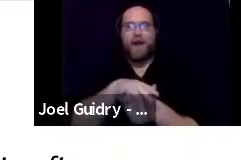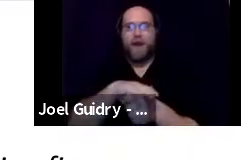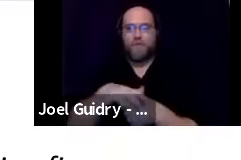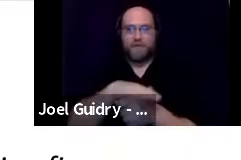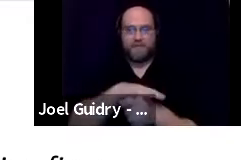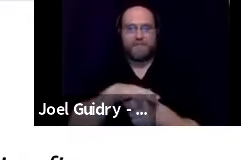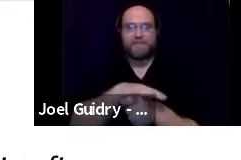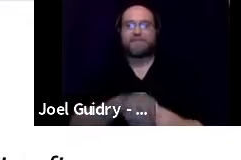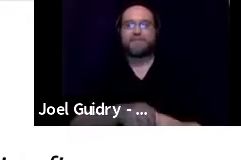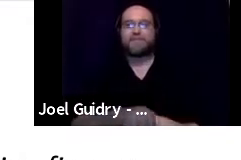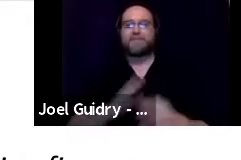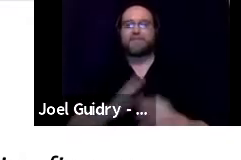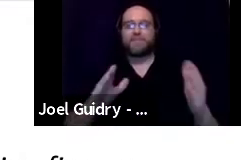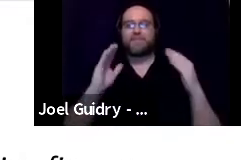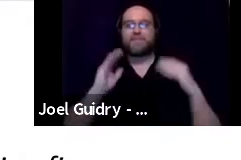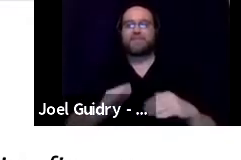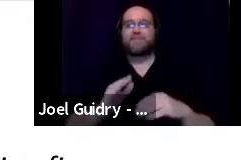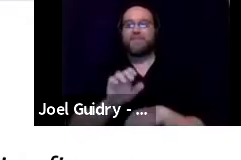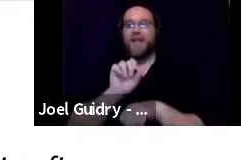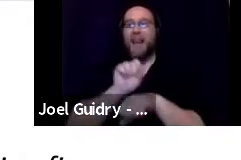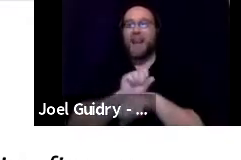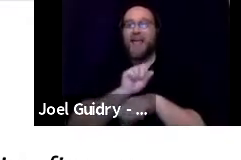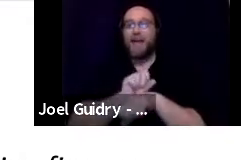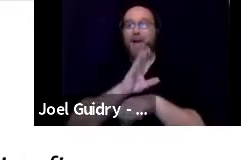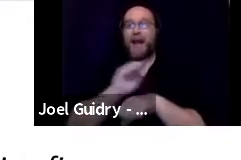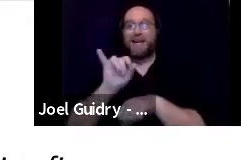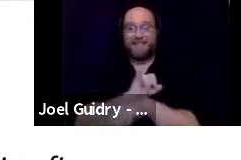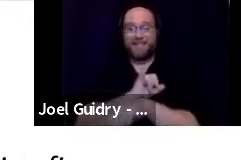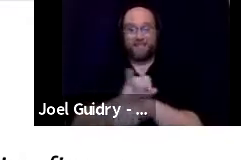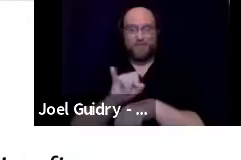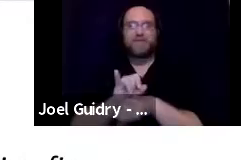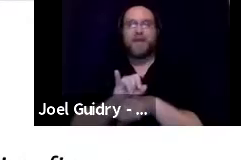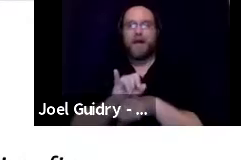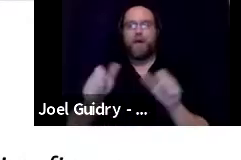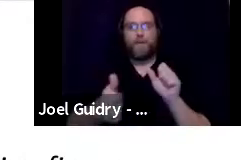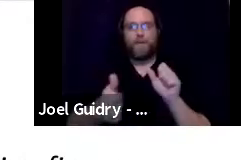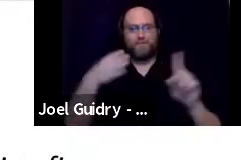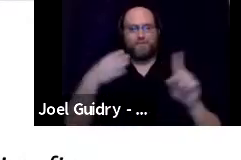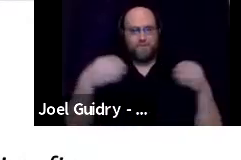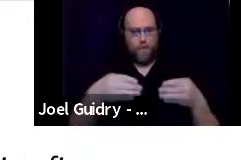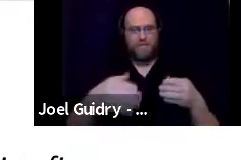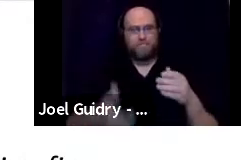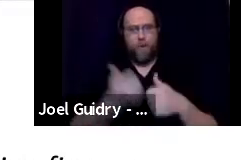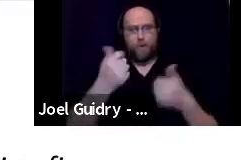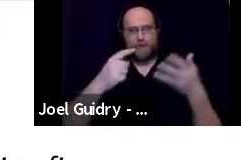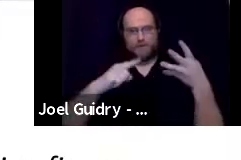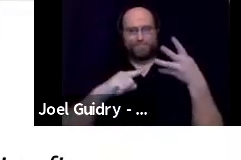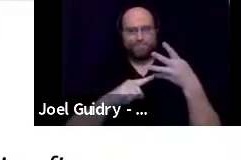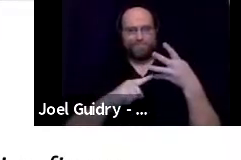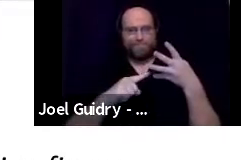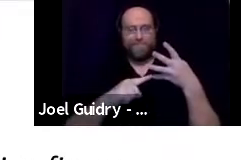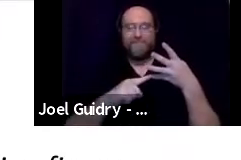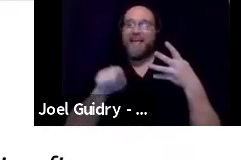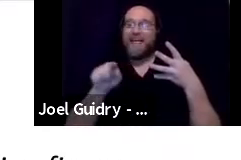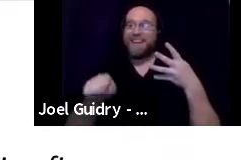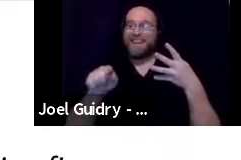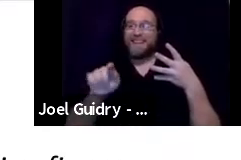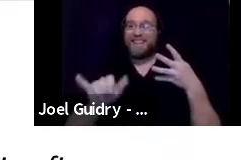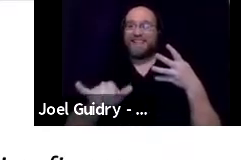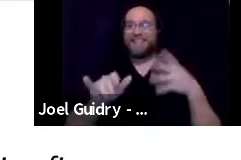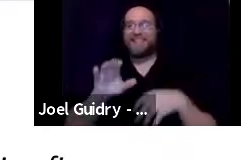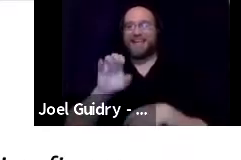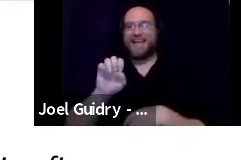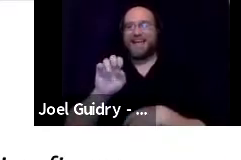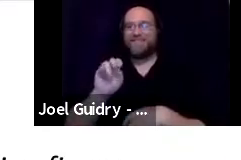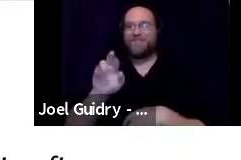and this is what we're going to spend most of our time talking about today. This is an enforcement agency to provide for